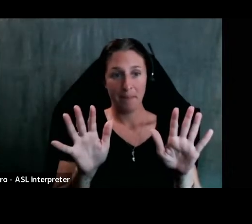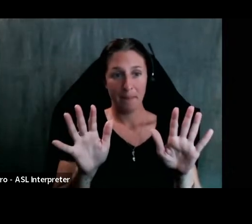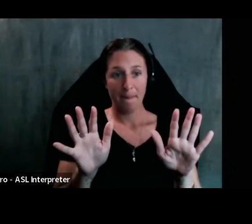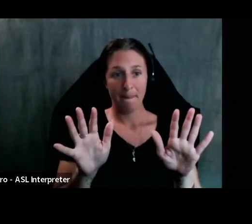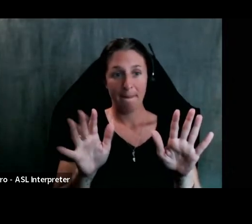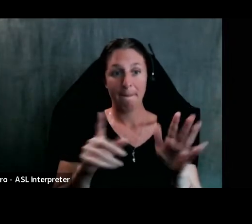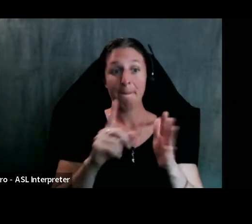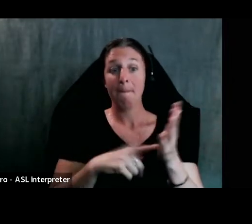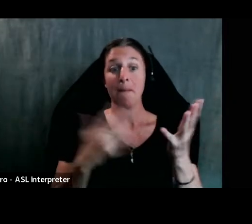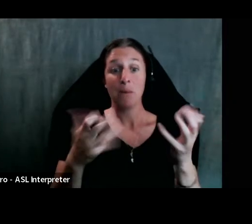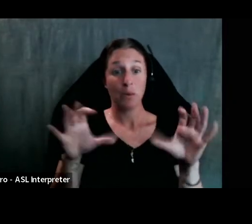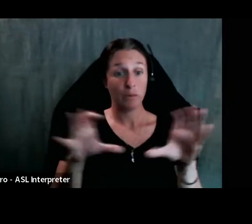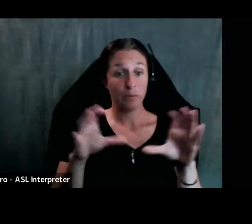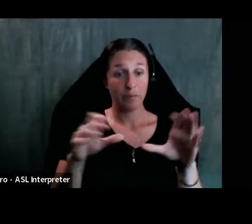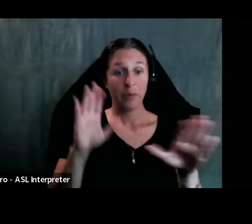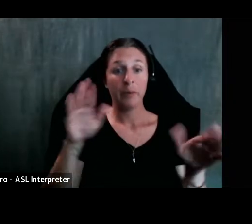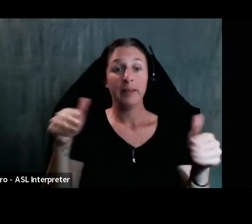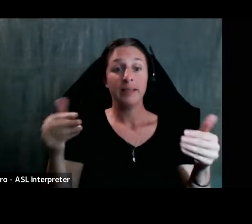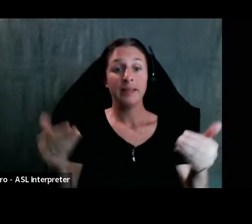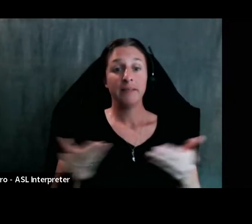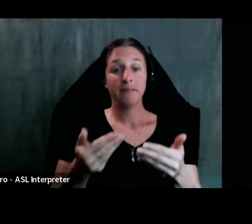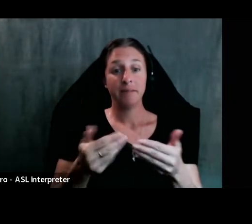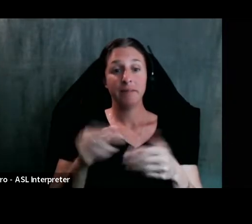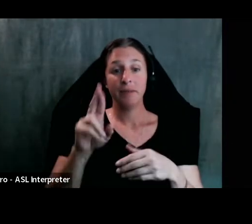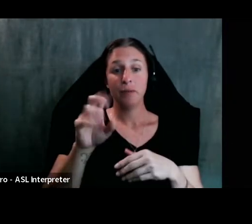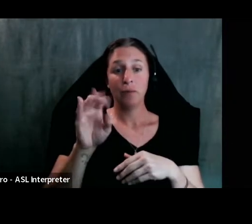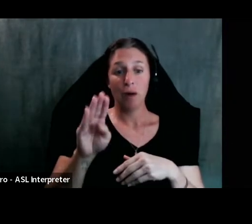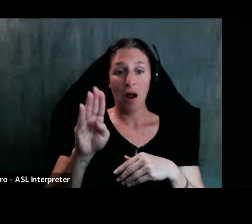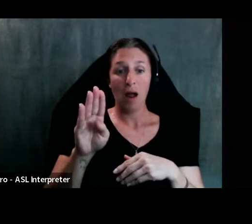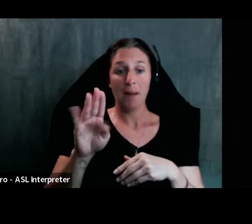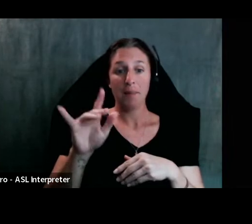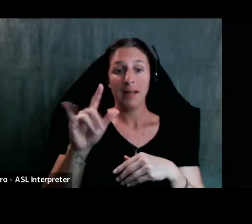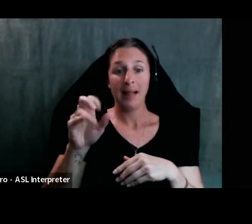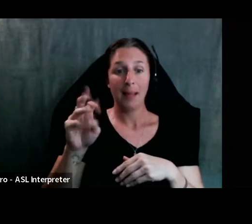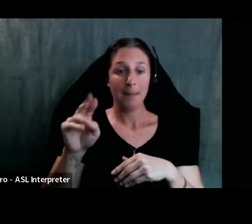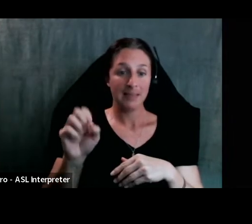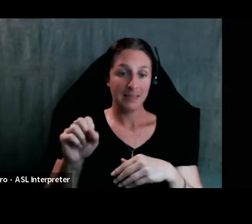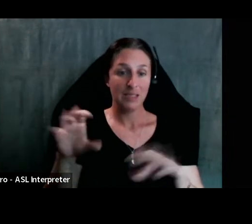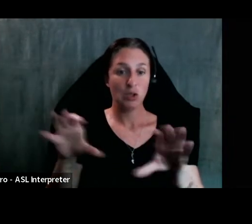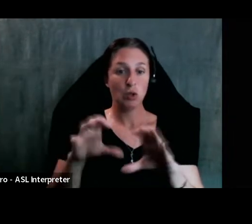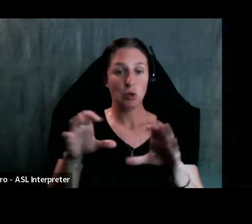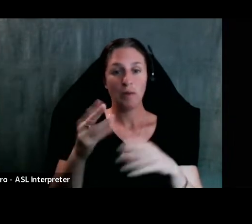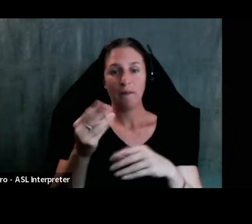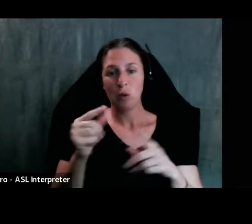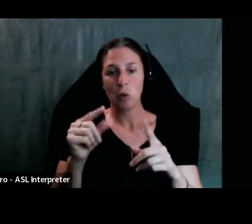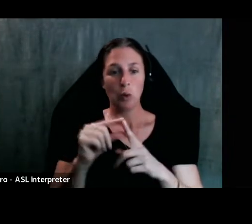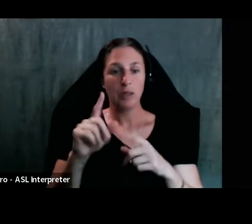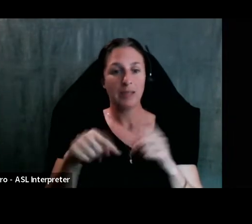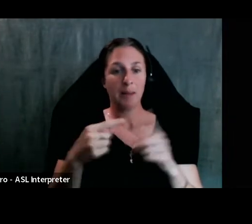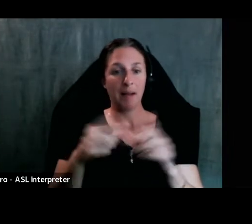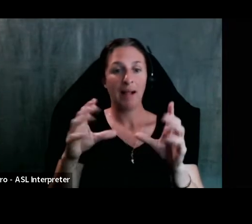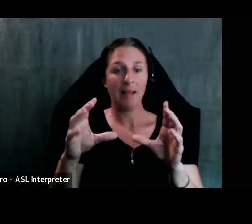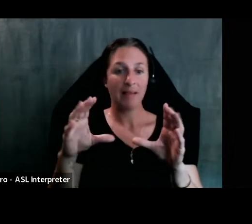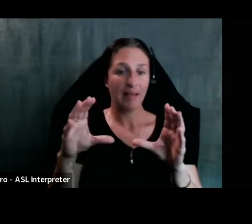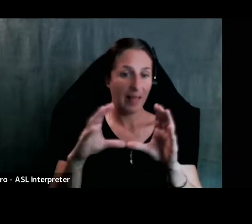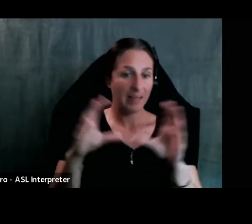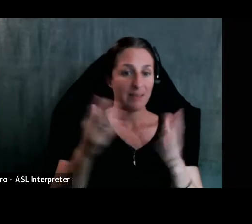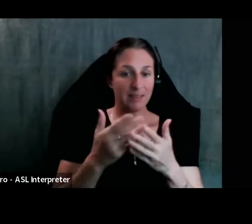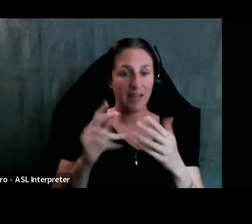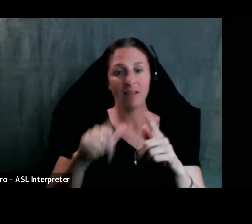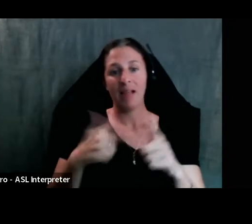this is what I'd like to do. I'd like to invite Robin Clemens to come up first to say a few words about classified staff. And then I'm going to invite